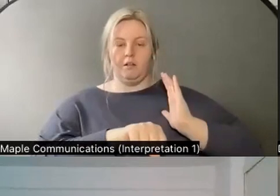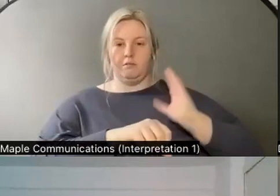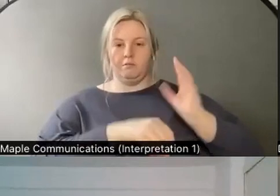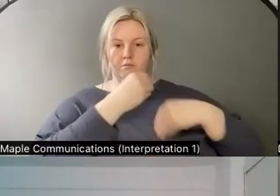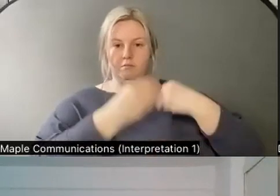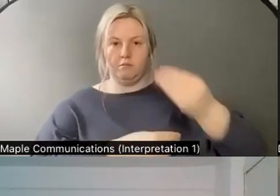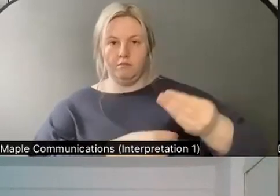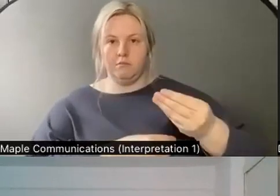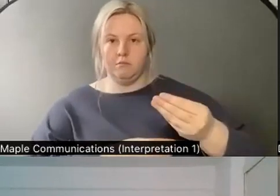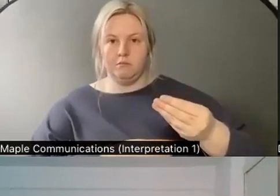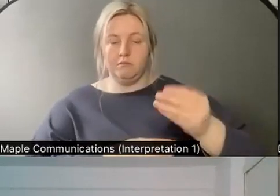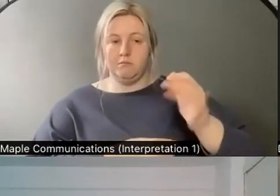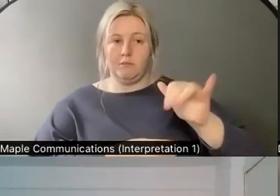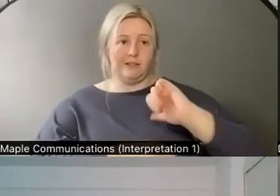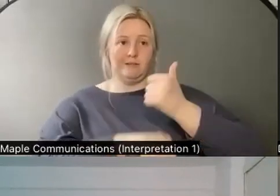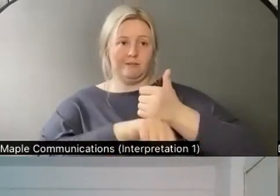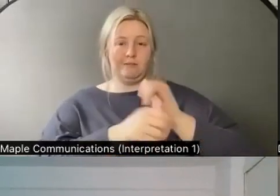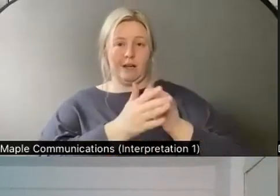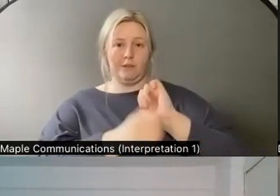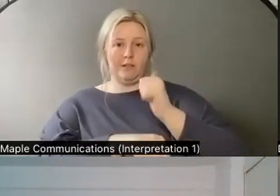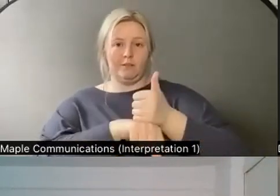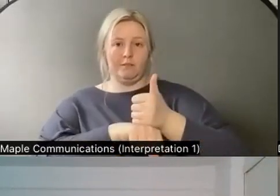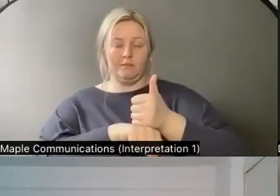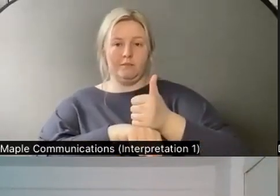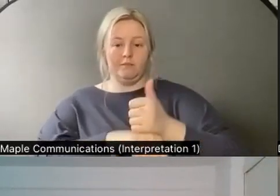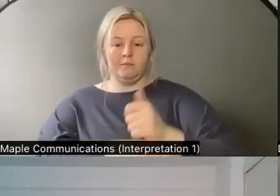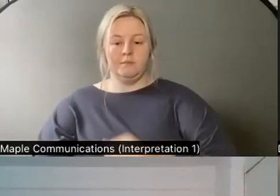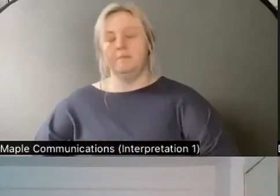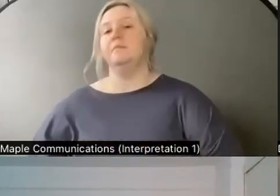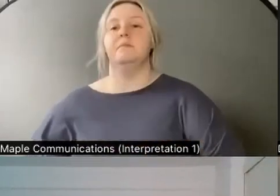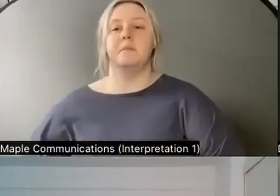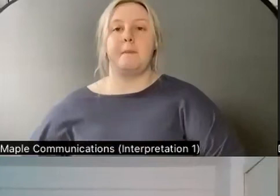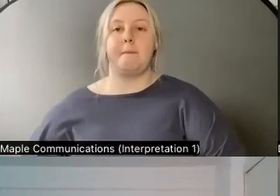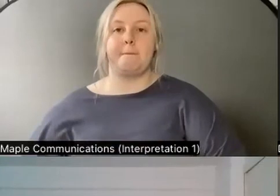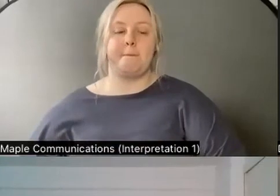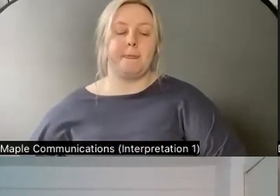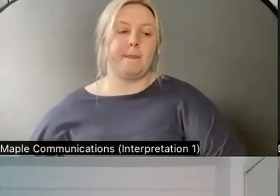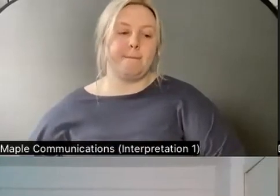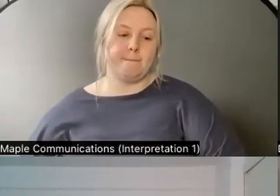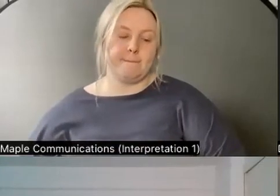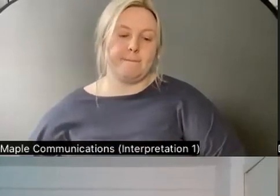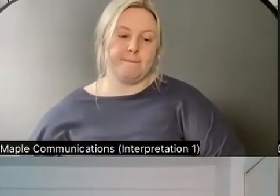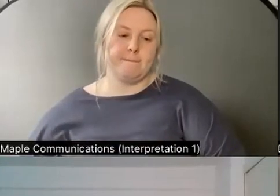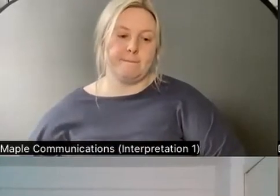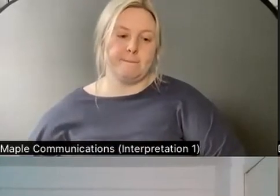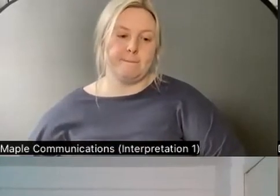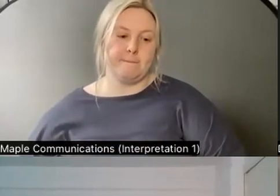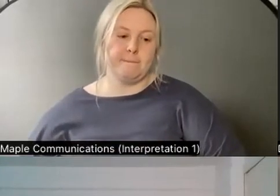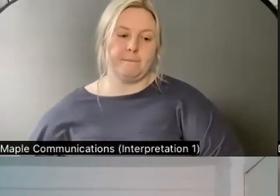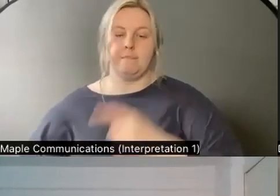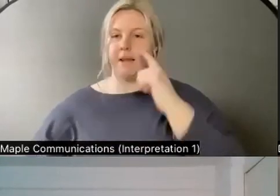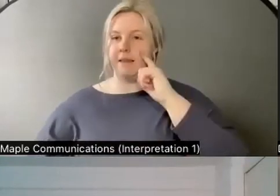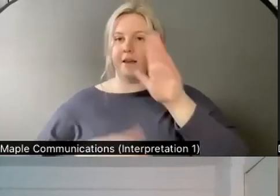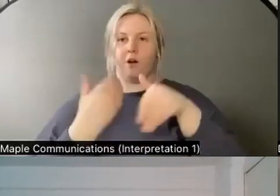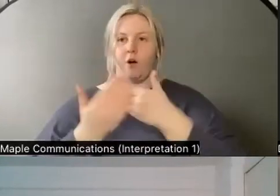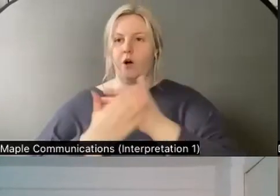like this, I think, is really what so many, like, I think all of us, all of you have said that in some